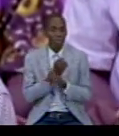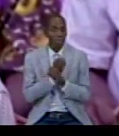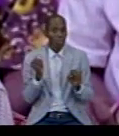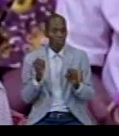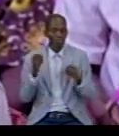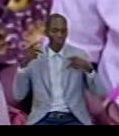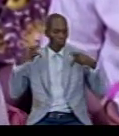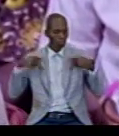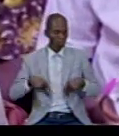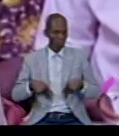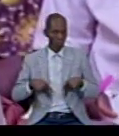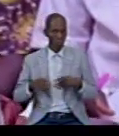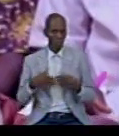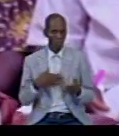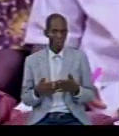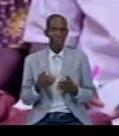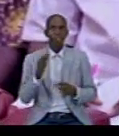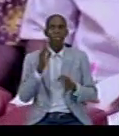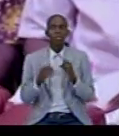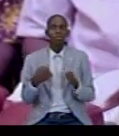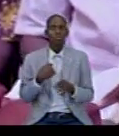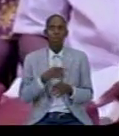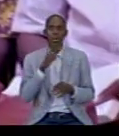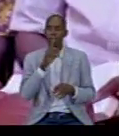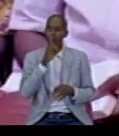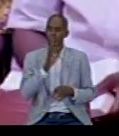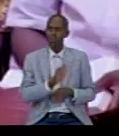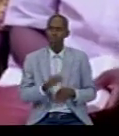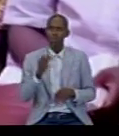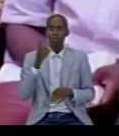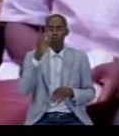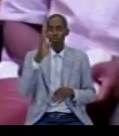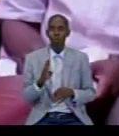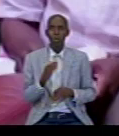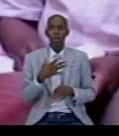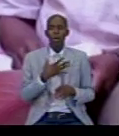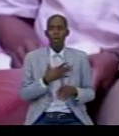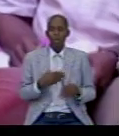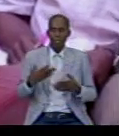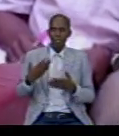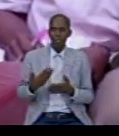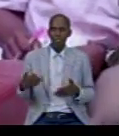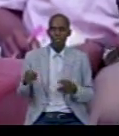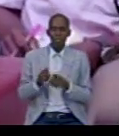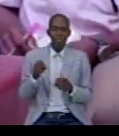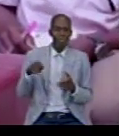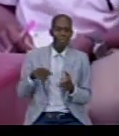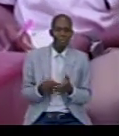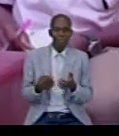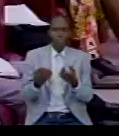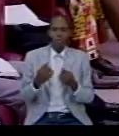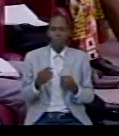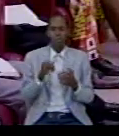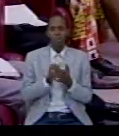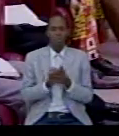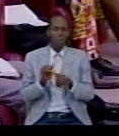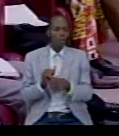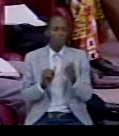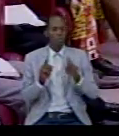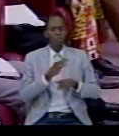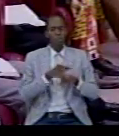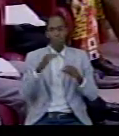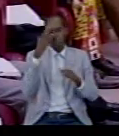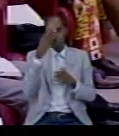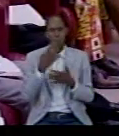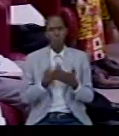God, when situations like that happen, that we don't know what we can do and other people don't know what they're going to do,